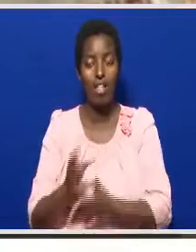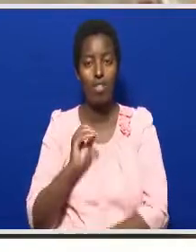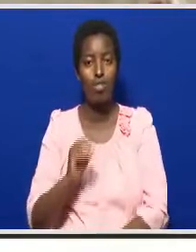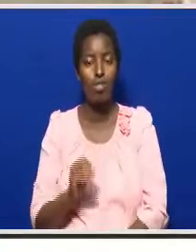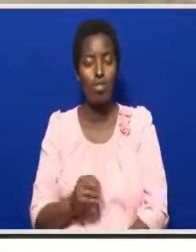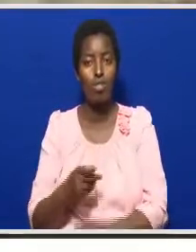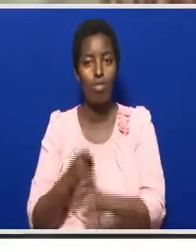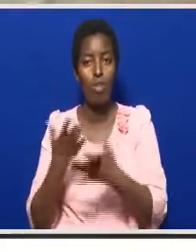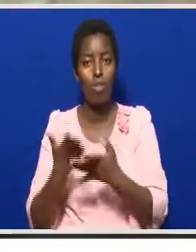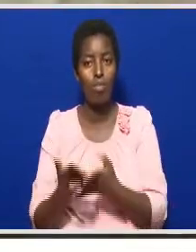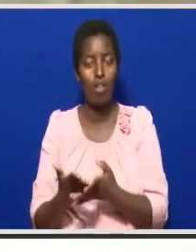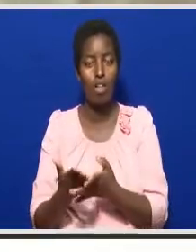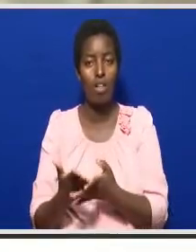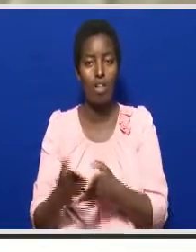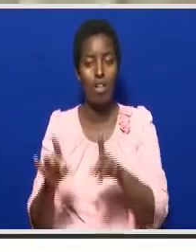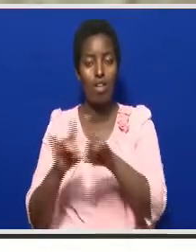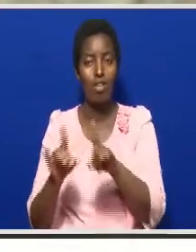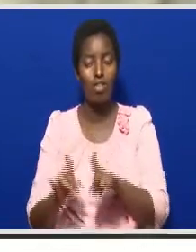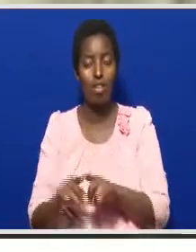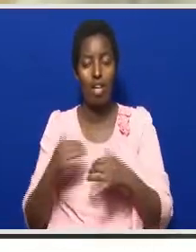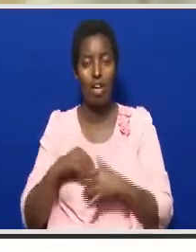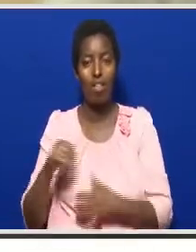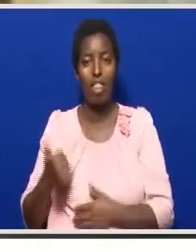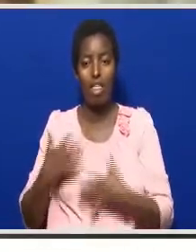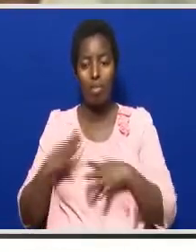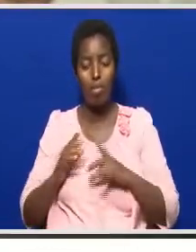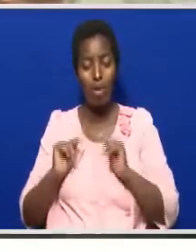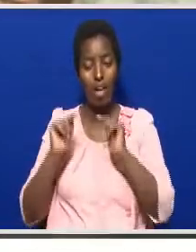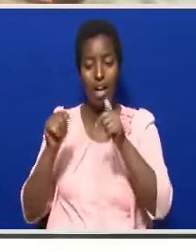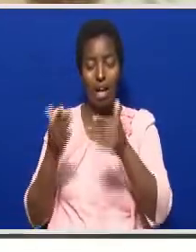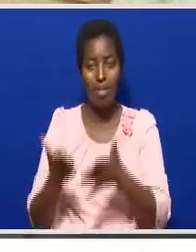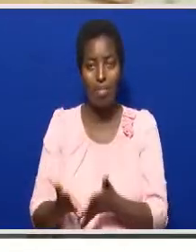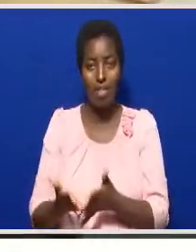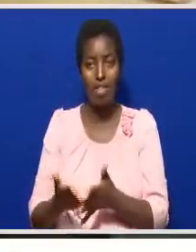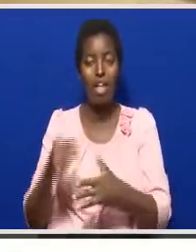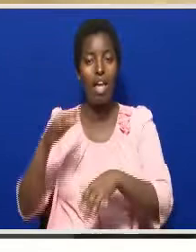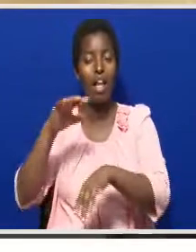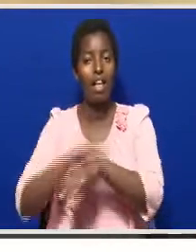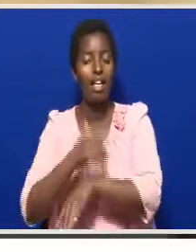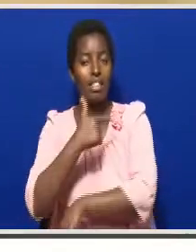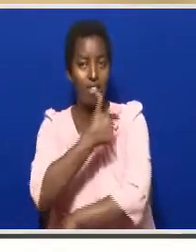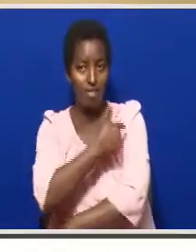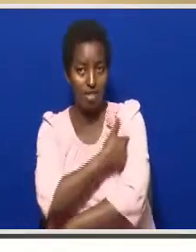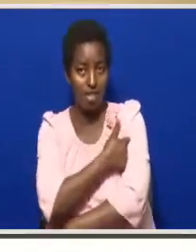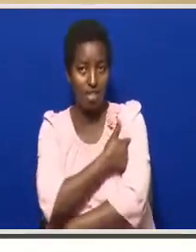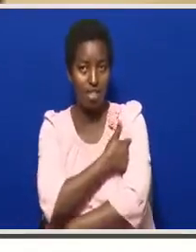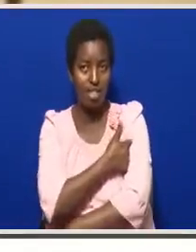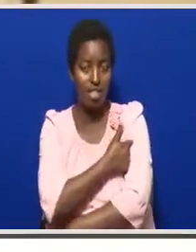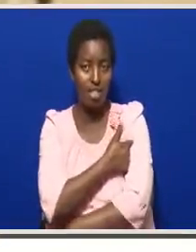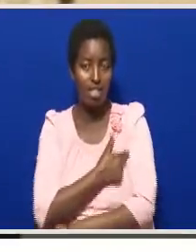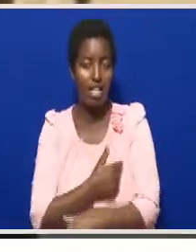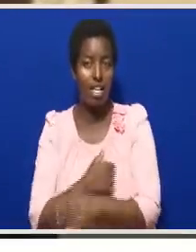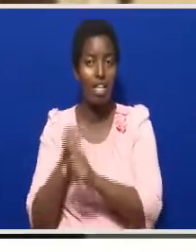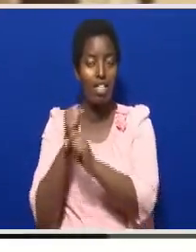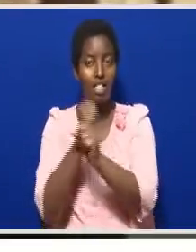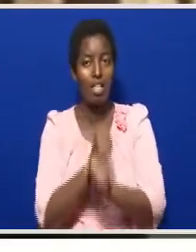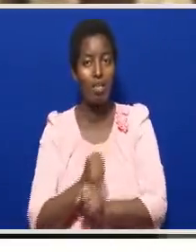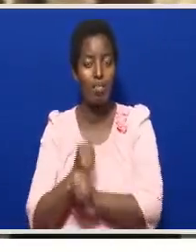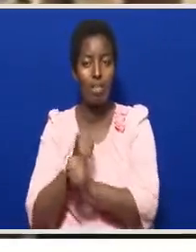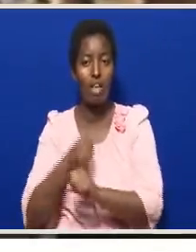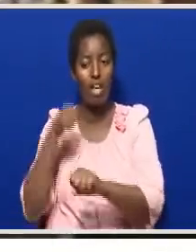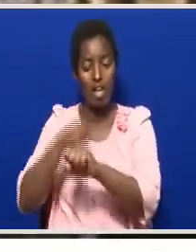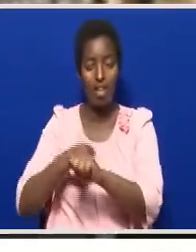can see from here that even we have other investors who have come and they are being vaccinated. So it's a combined effort, and we